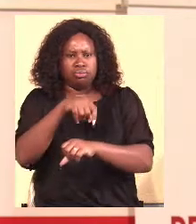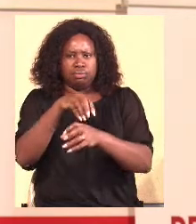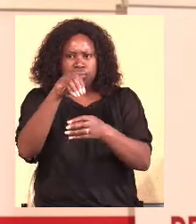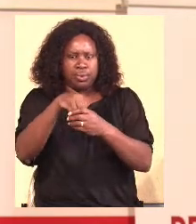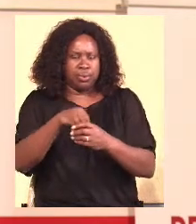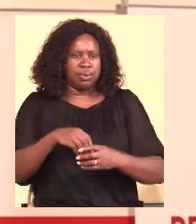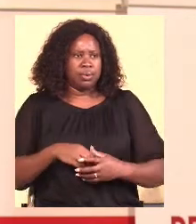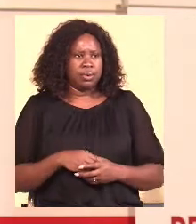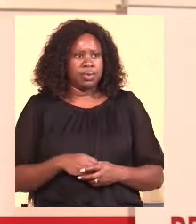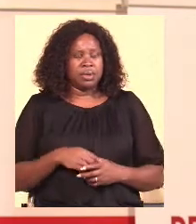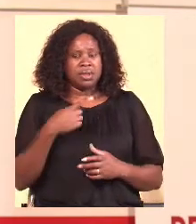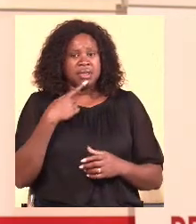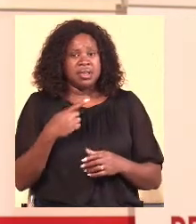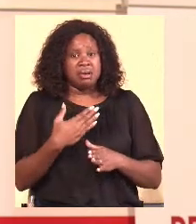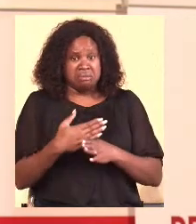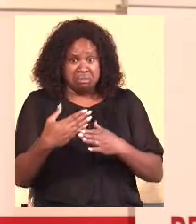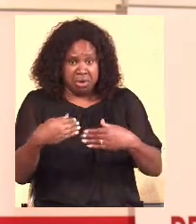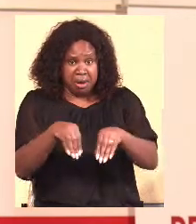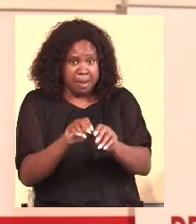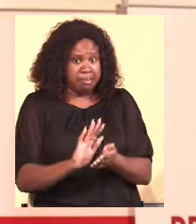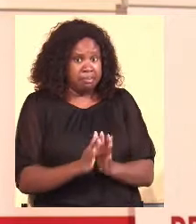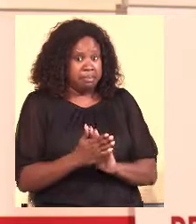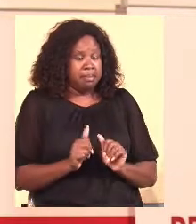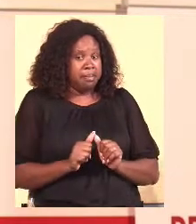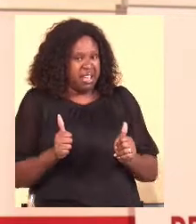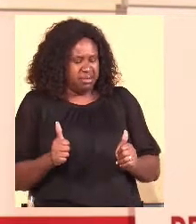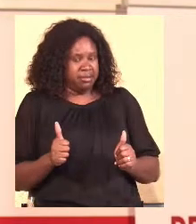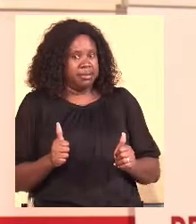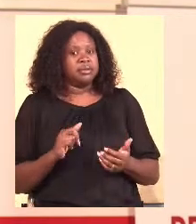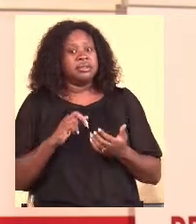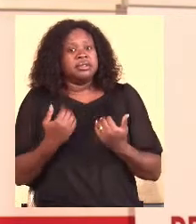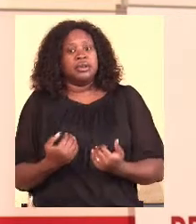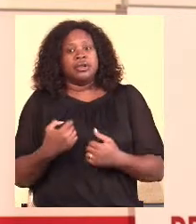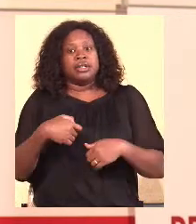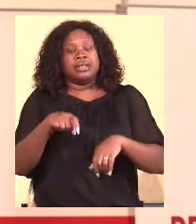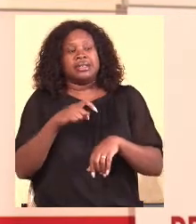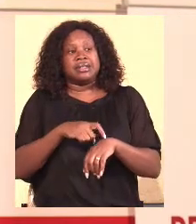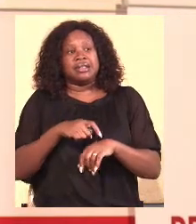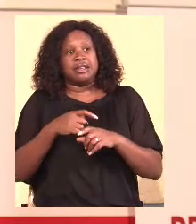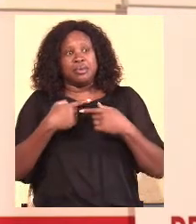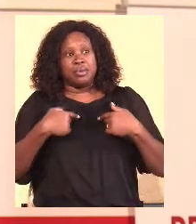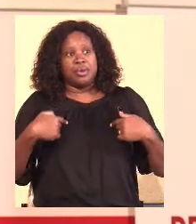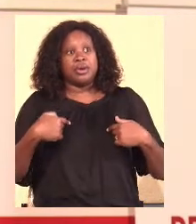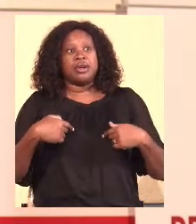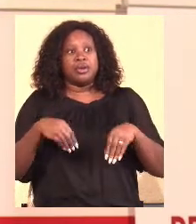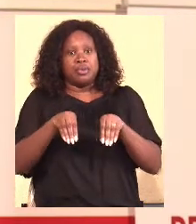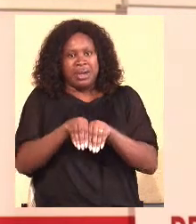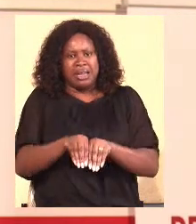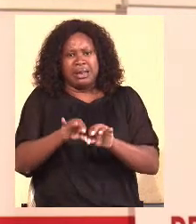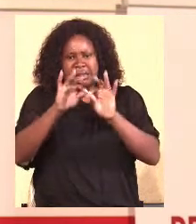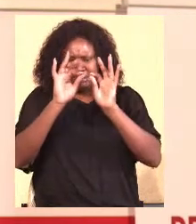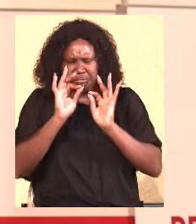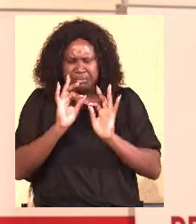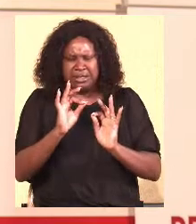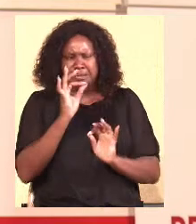They say practice makes perfect. It is time we embrace and perfect the